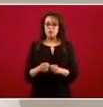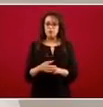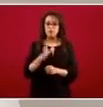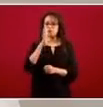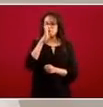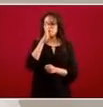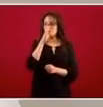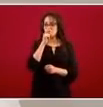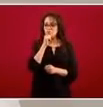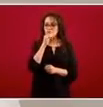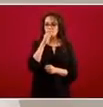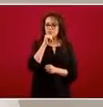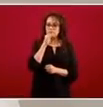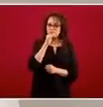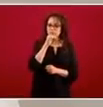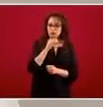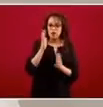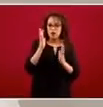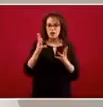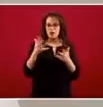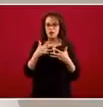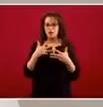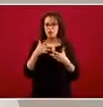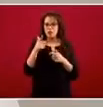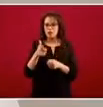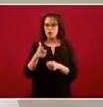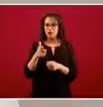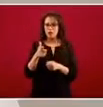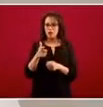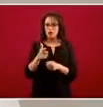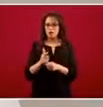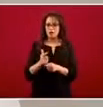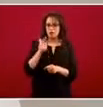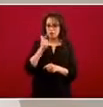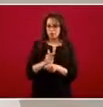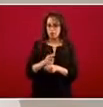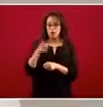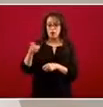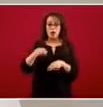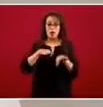These 3 cases we have not been able to